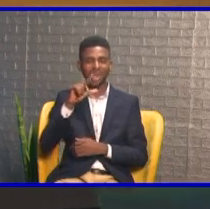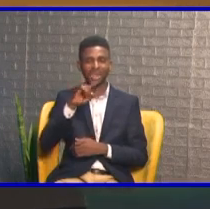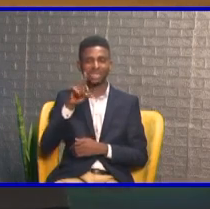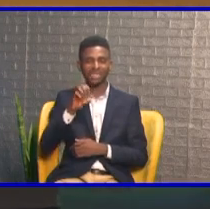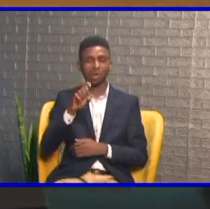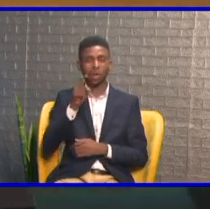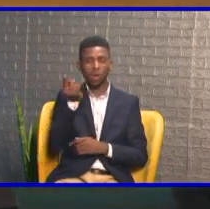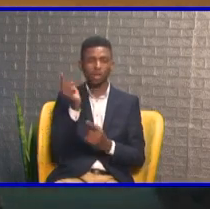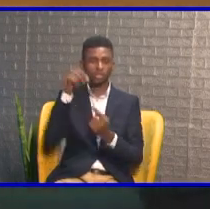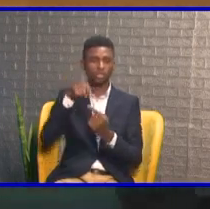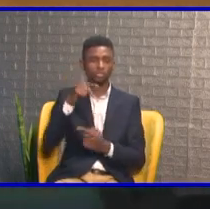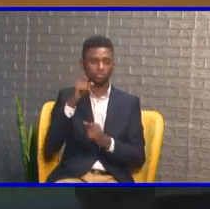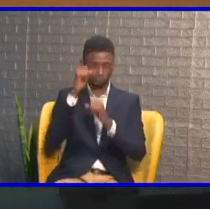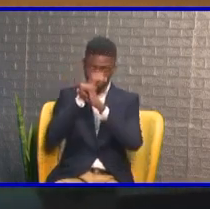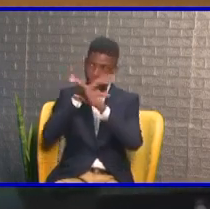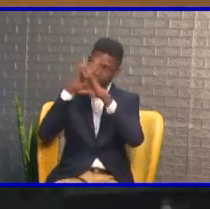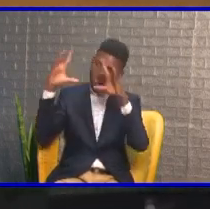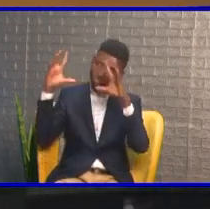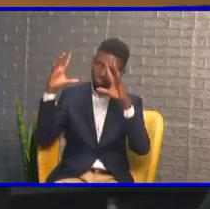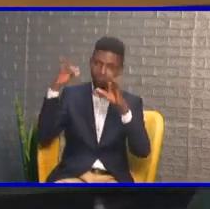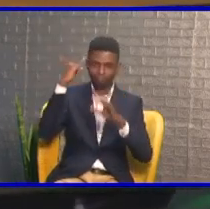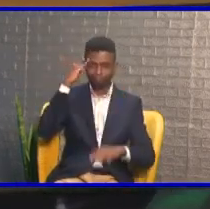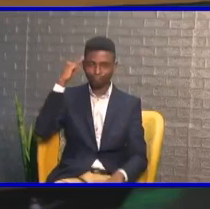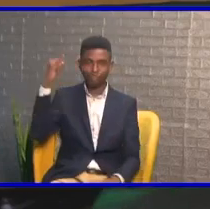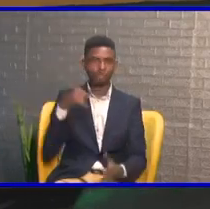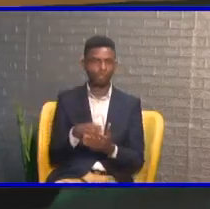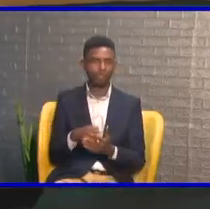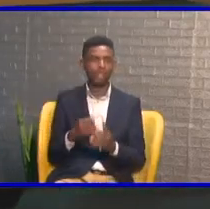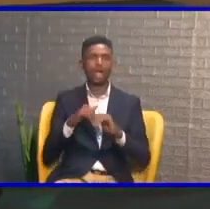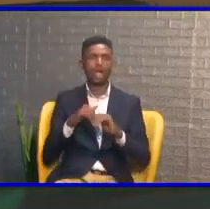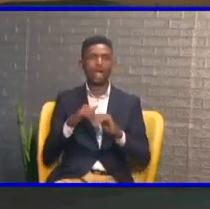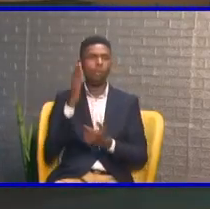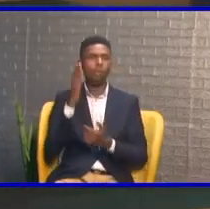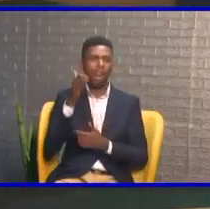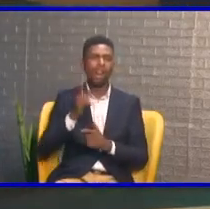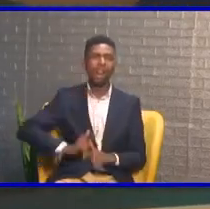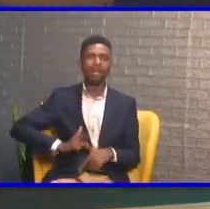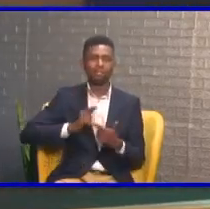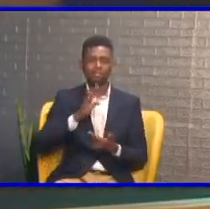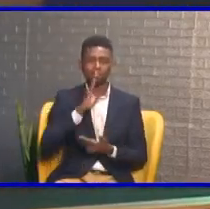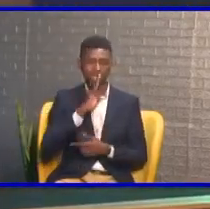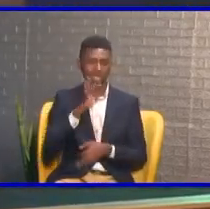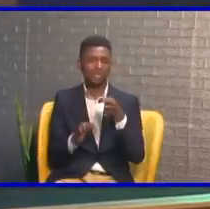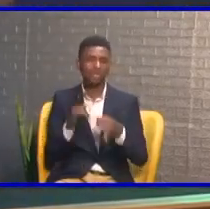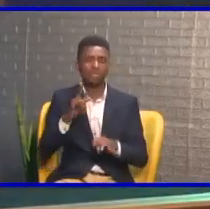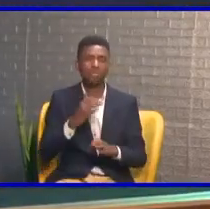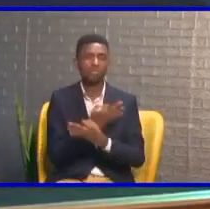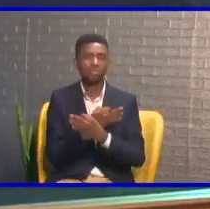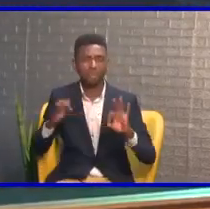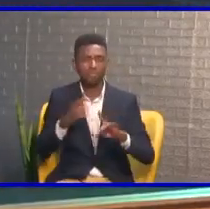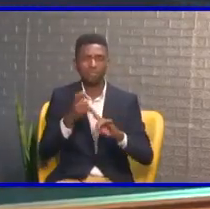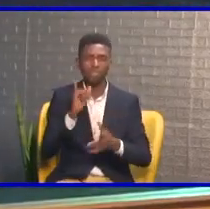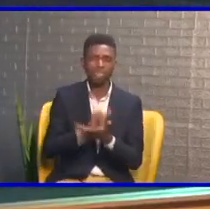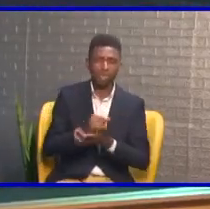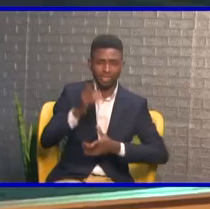imagine himself free from cancer. How will your life be if you are free from that